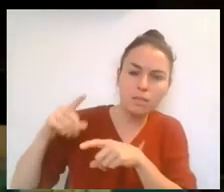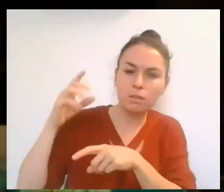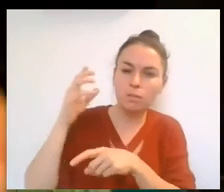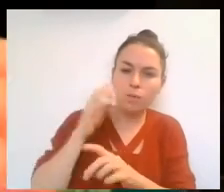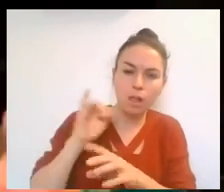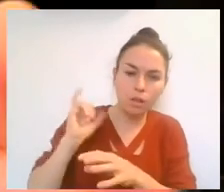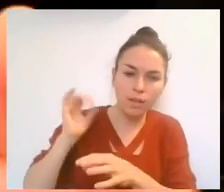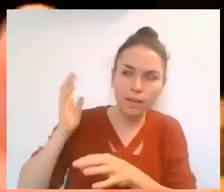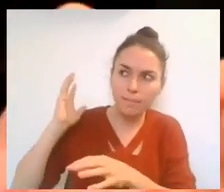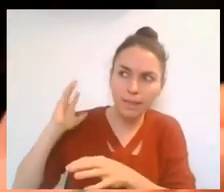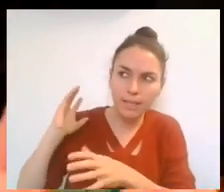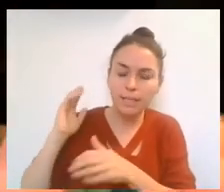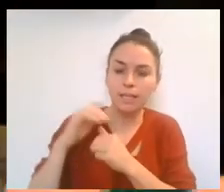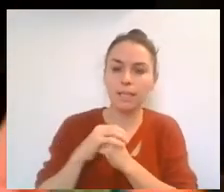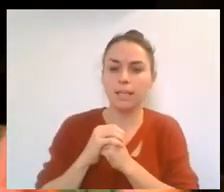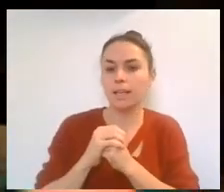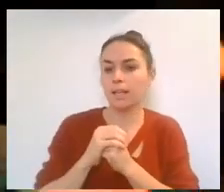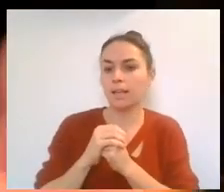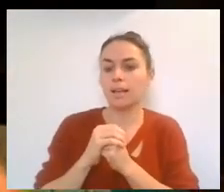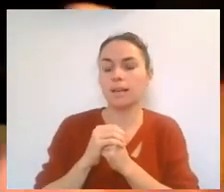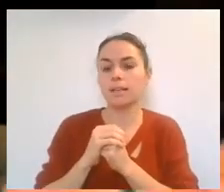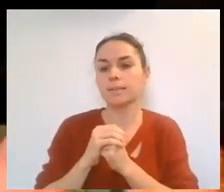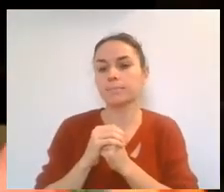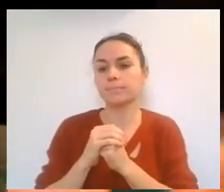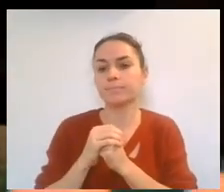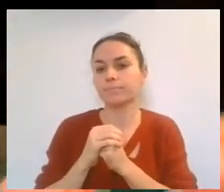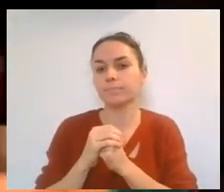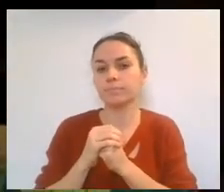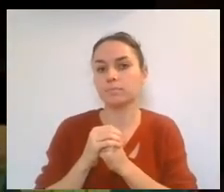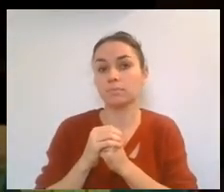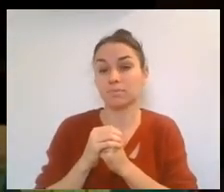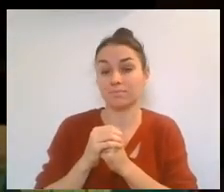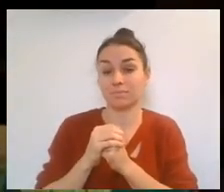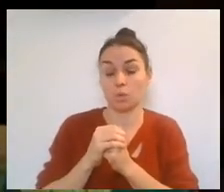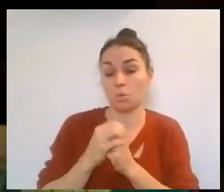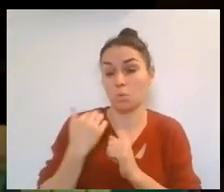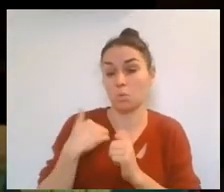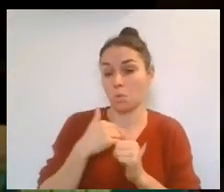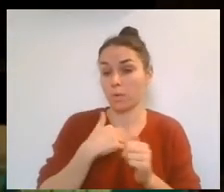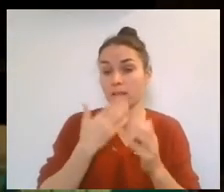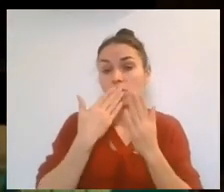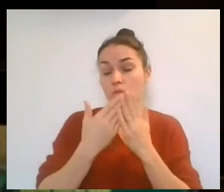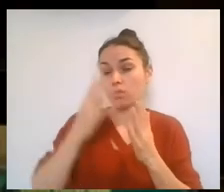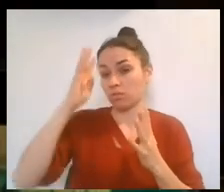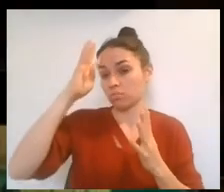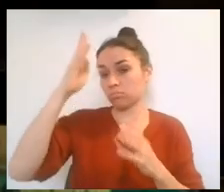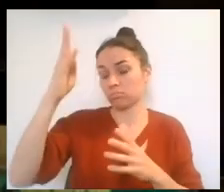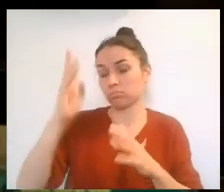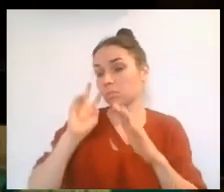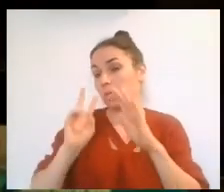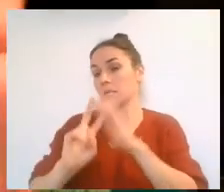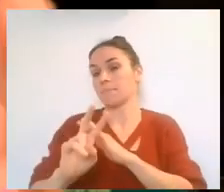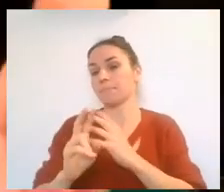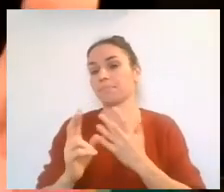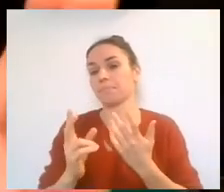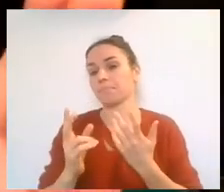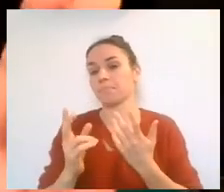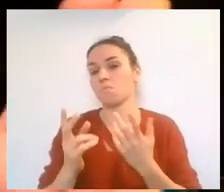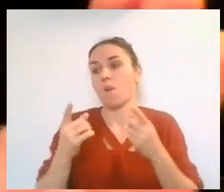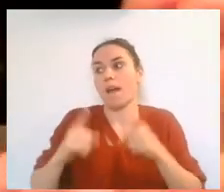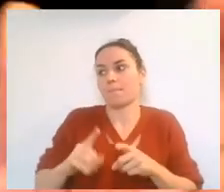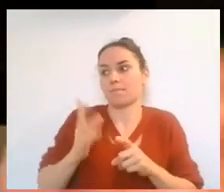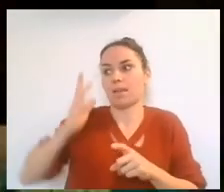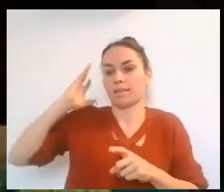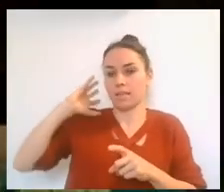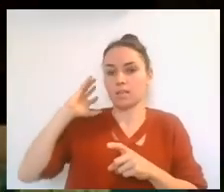explains what has happened, you know, within seconds after the Big Bang to the present time. It's not to say their